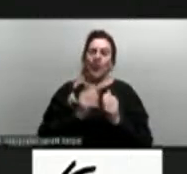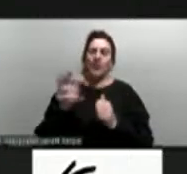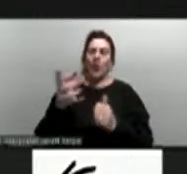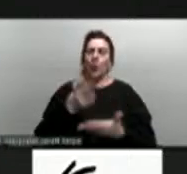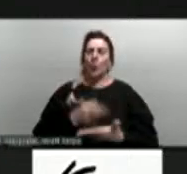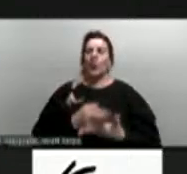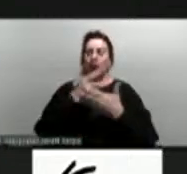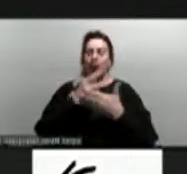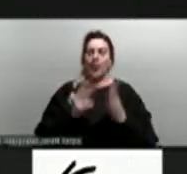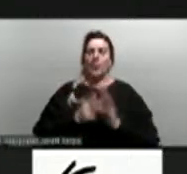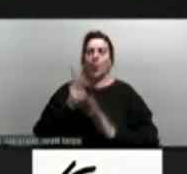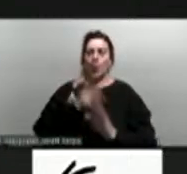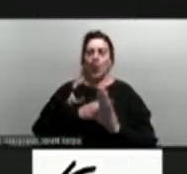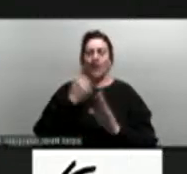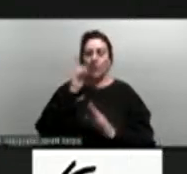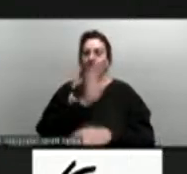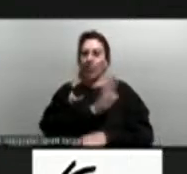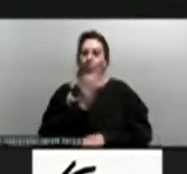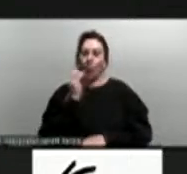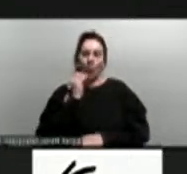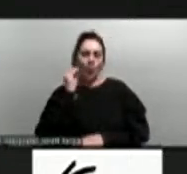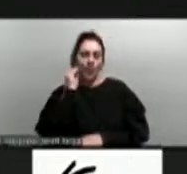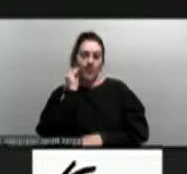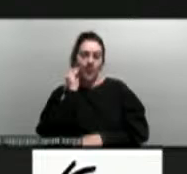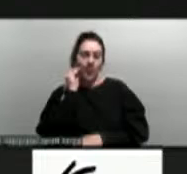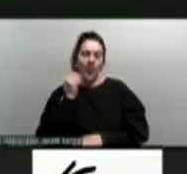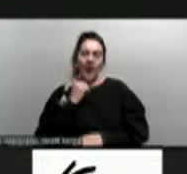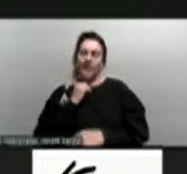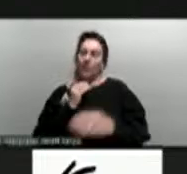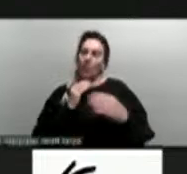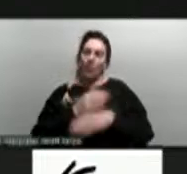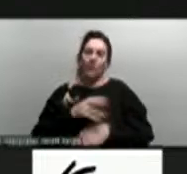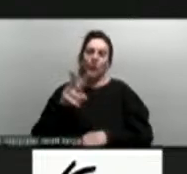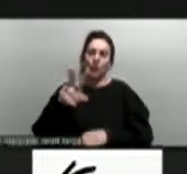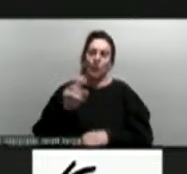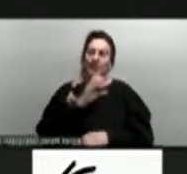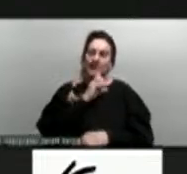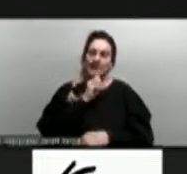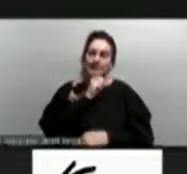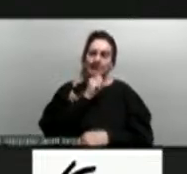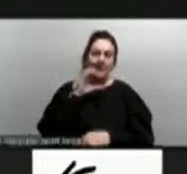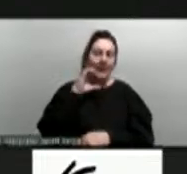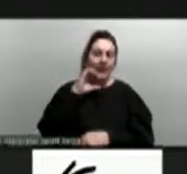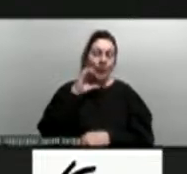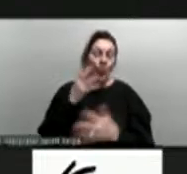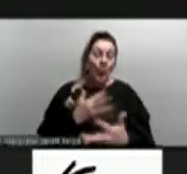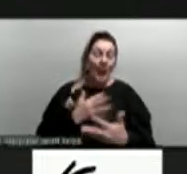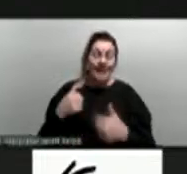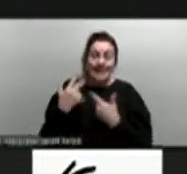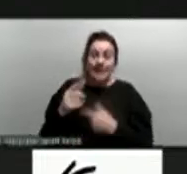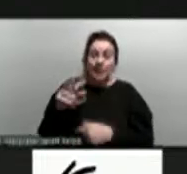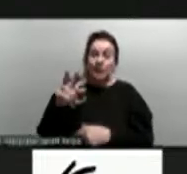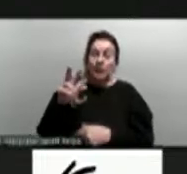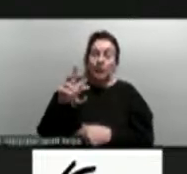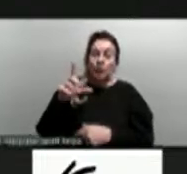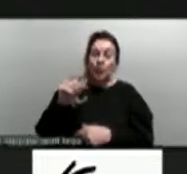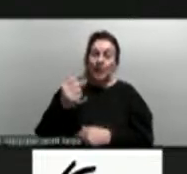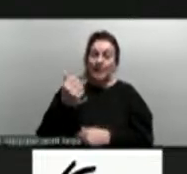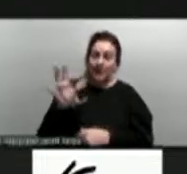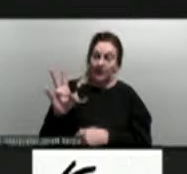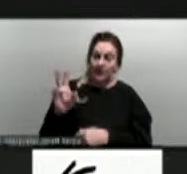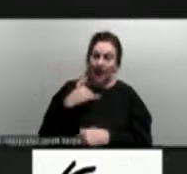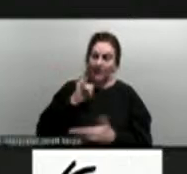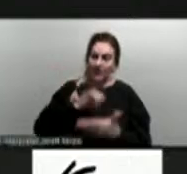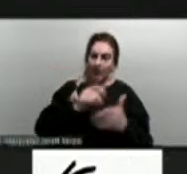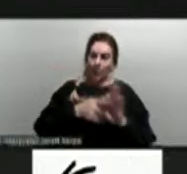program for their homes. We have over 200 seniors waiting since 2017 to have this program funded so they can